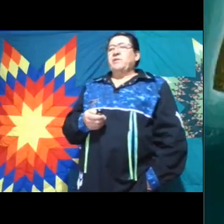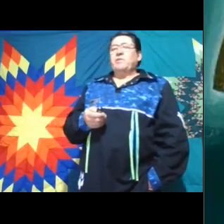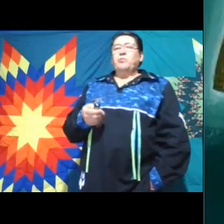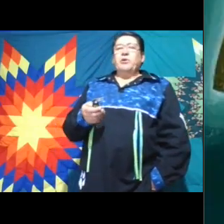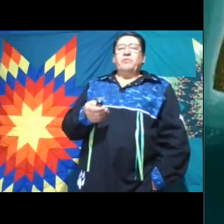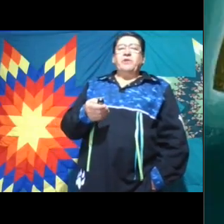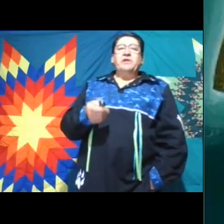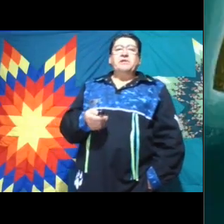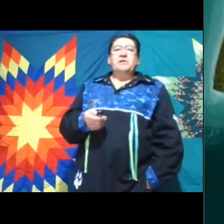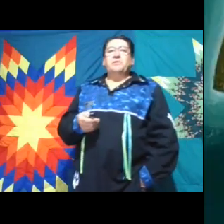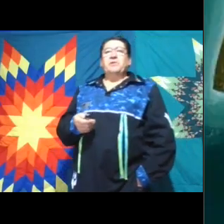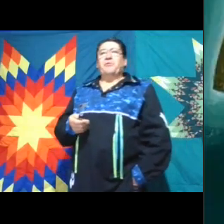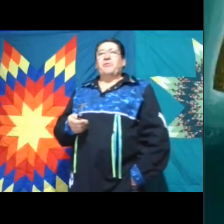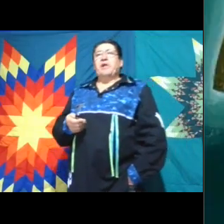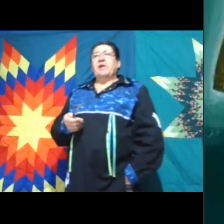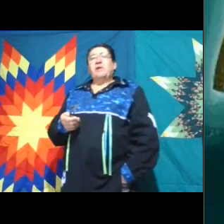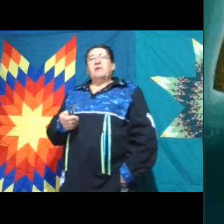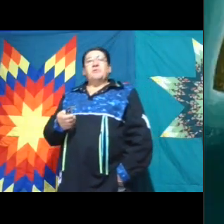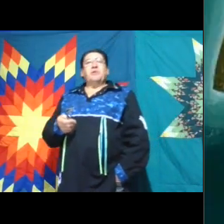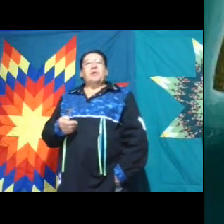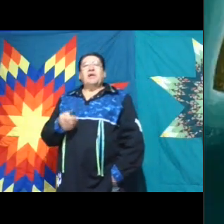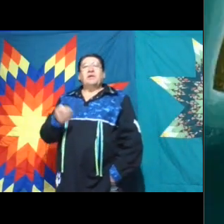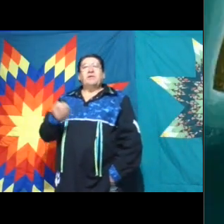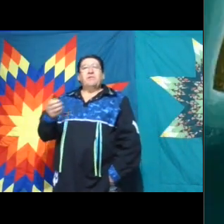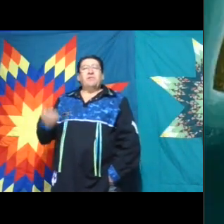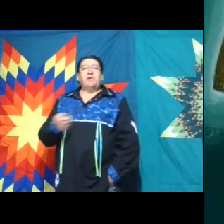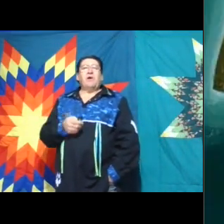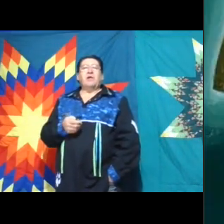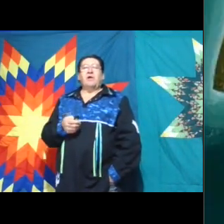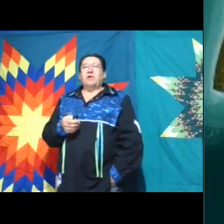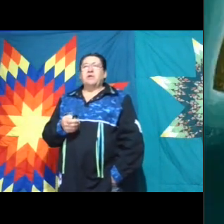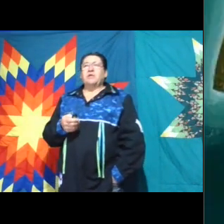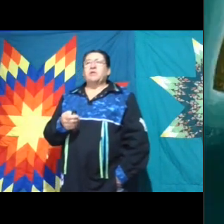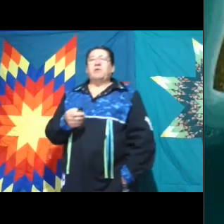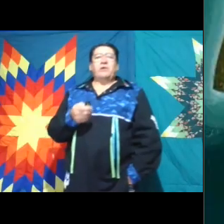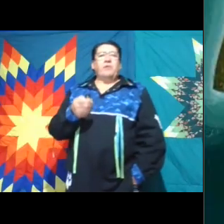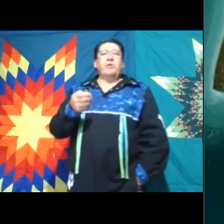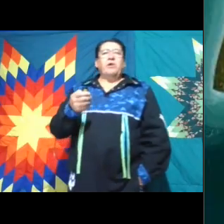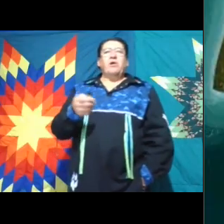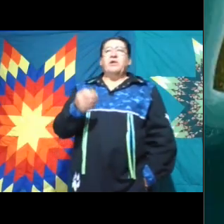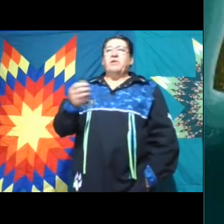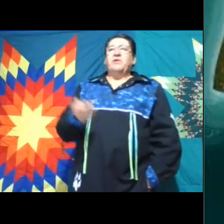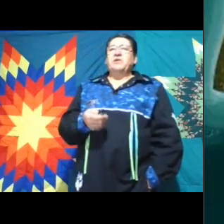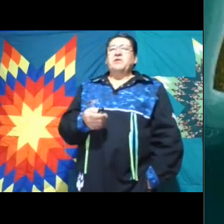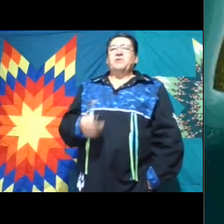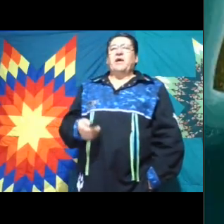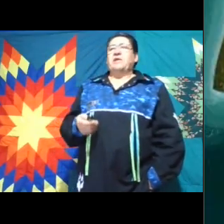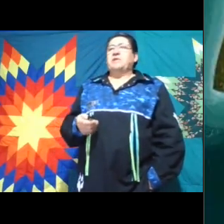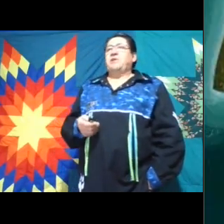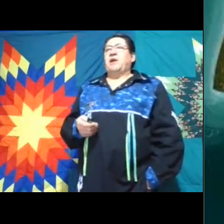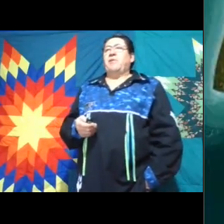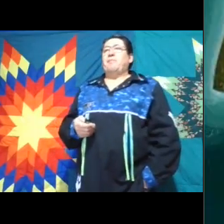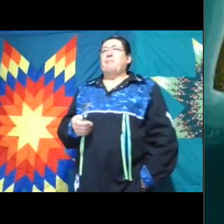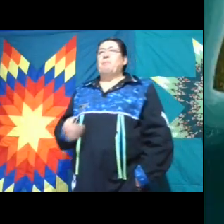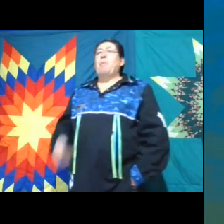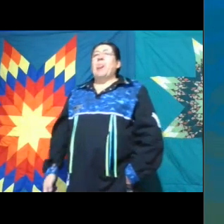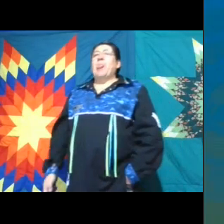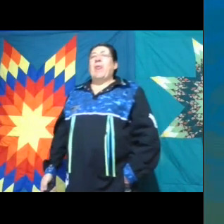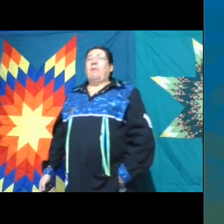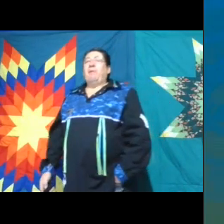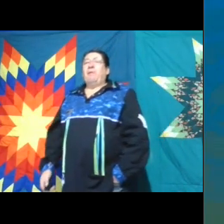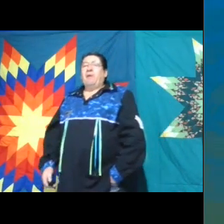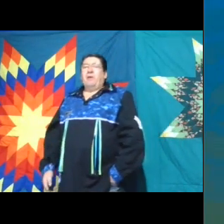Nation of Alberta Region Zone 3. So we'd like to acknowledge that we're on their traditional lands right now.